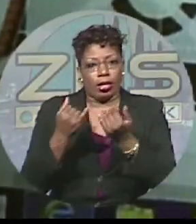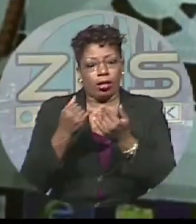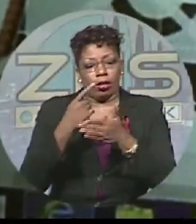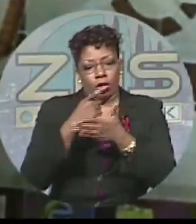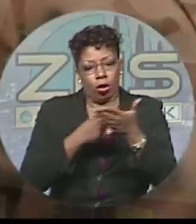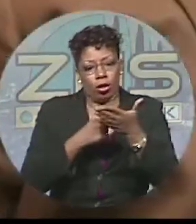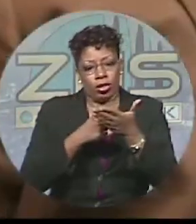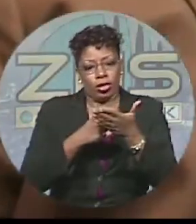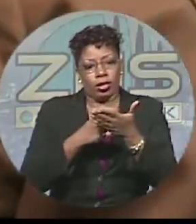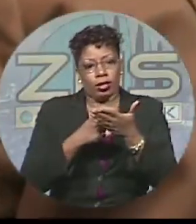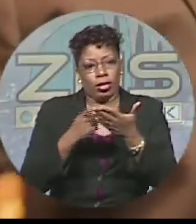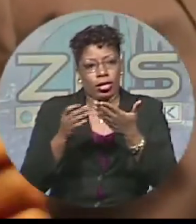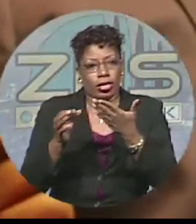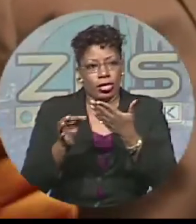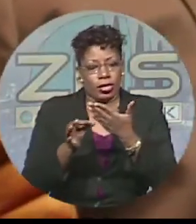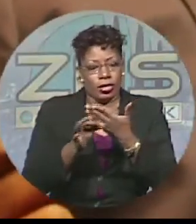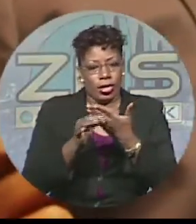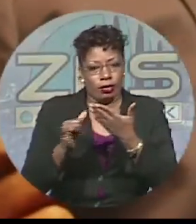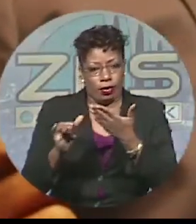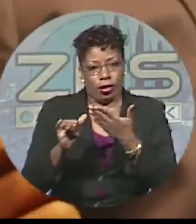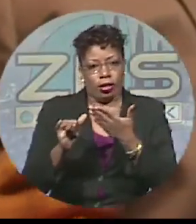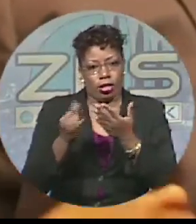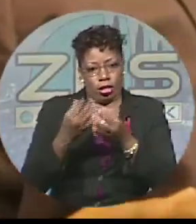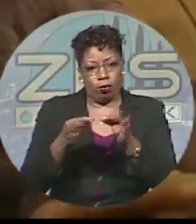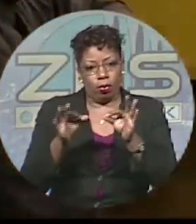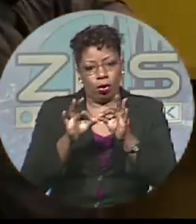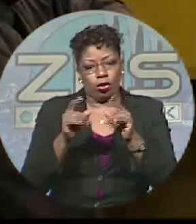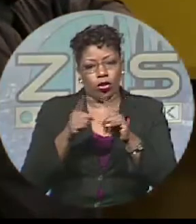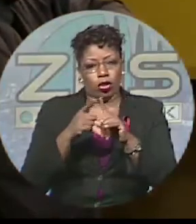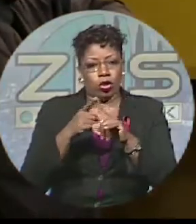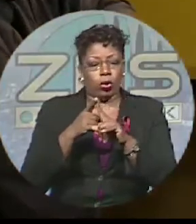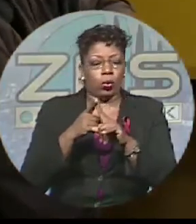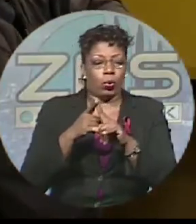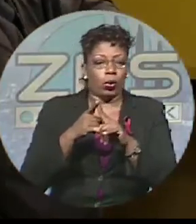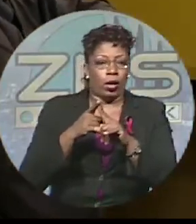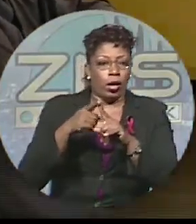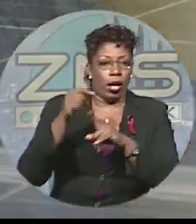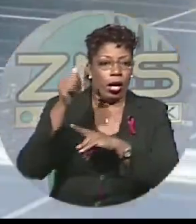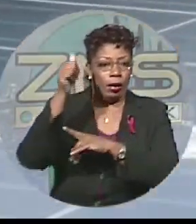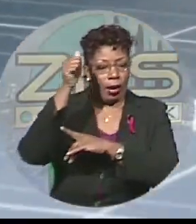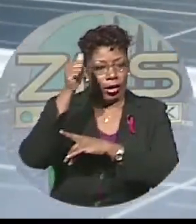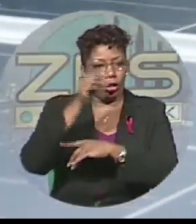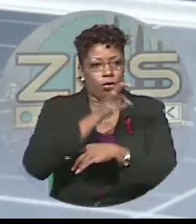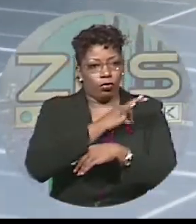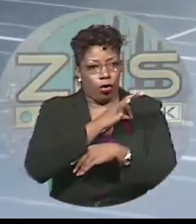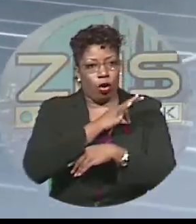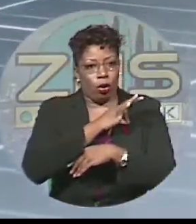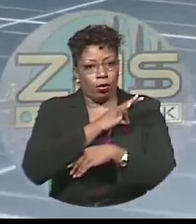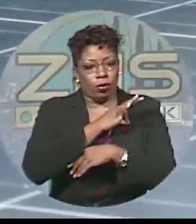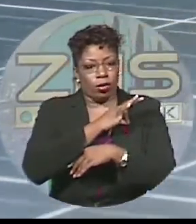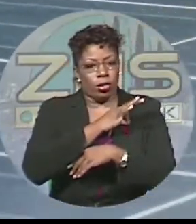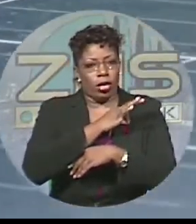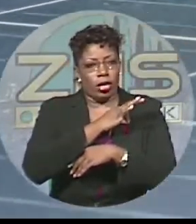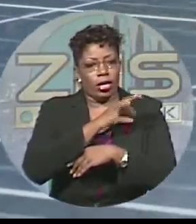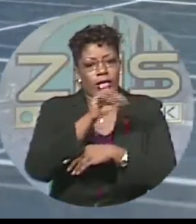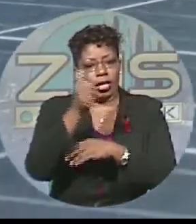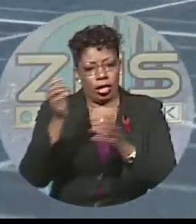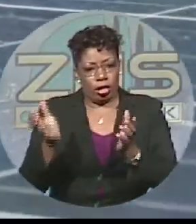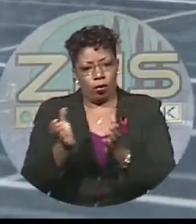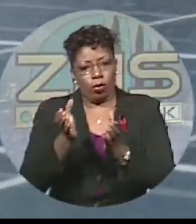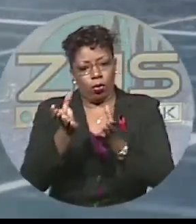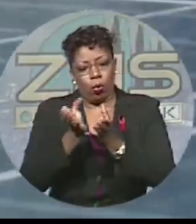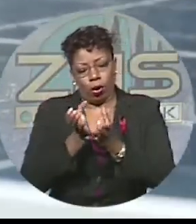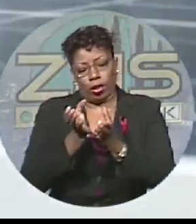building are important to BAIC Chairman Arnold Forbes, he had another motivation for wanting the building to be